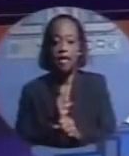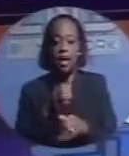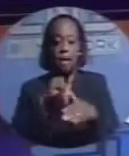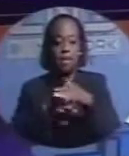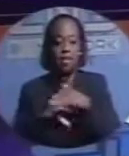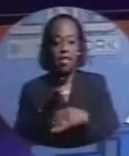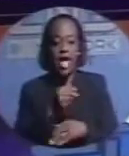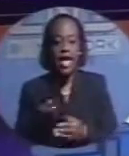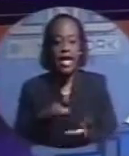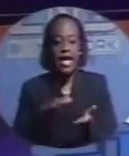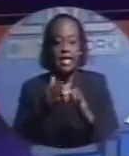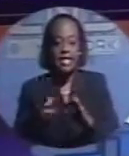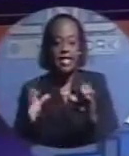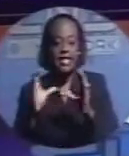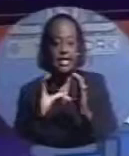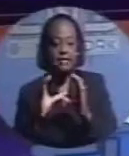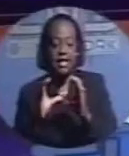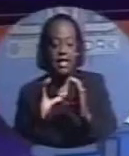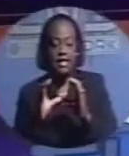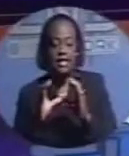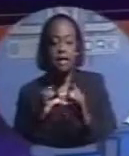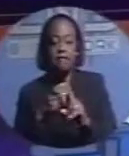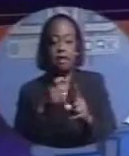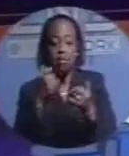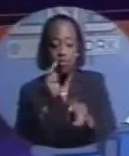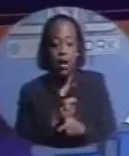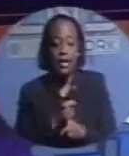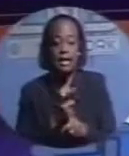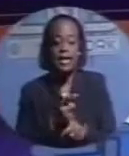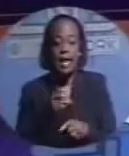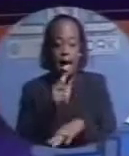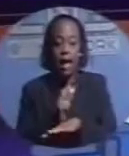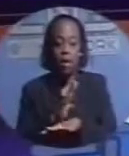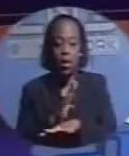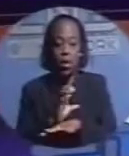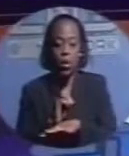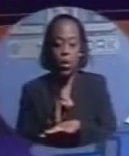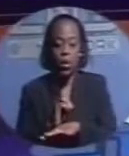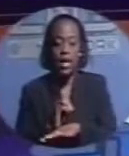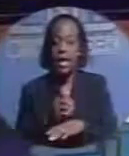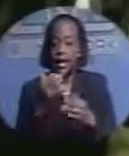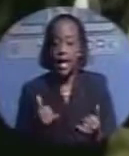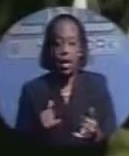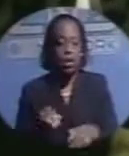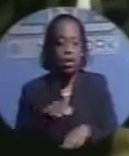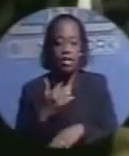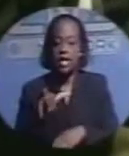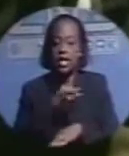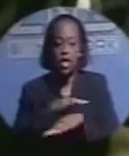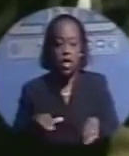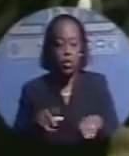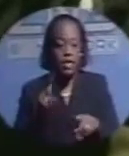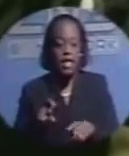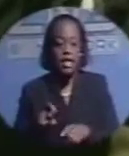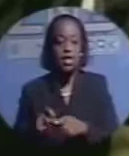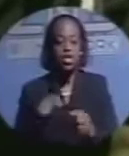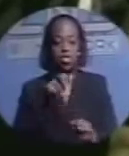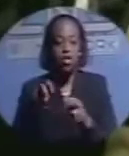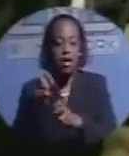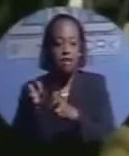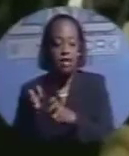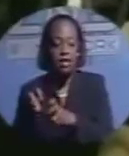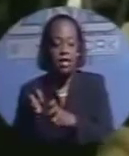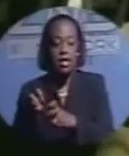Attorney General and Minister of Legal Affairs, Allyson Maynard-Gibson, says residents no longer have to be inconvenienced by traveling to the